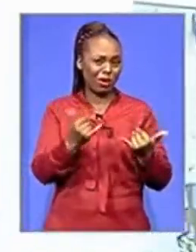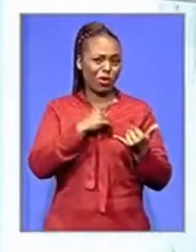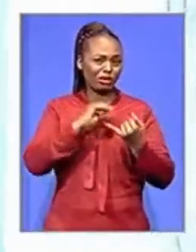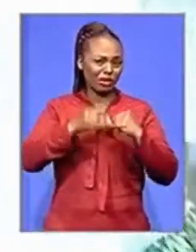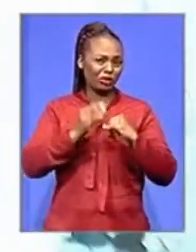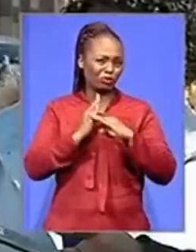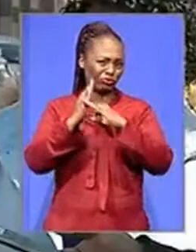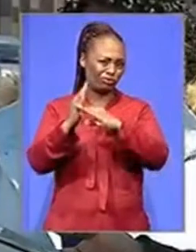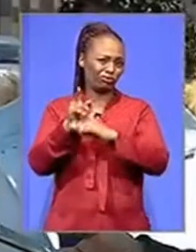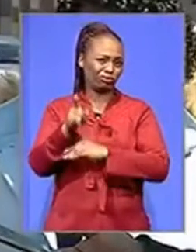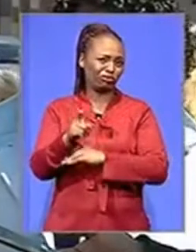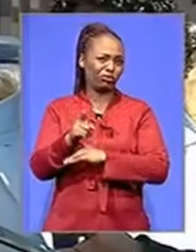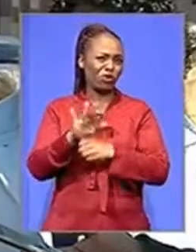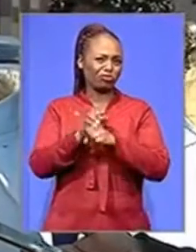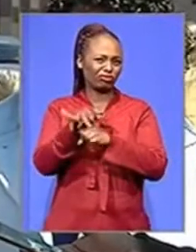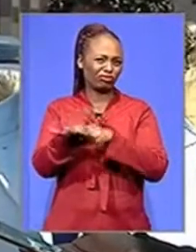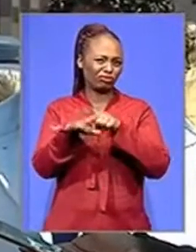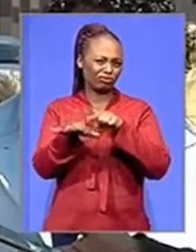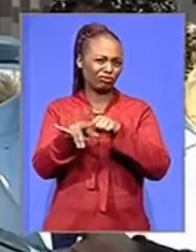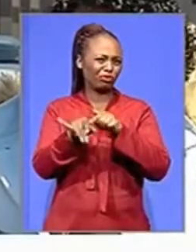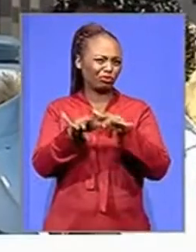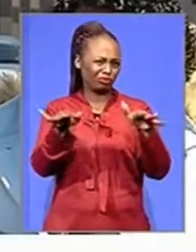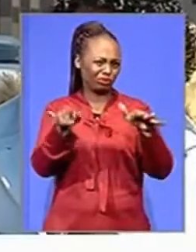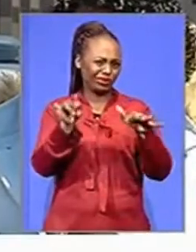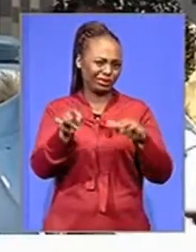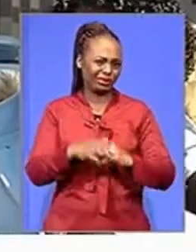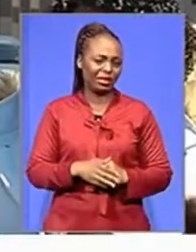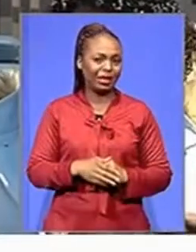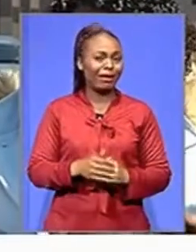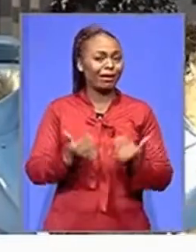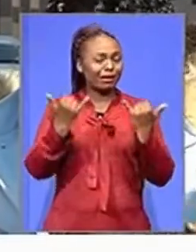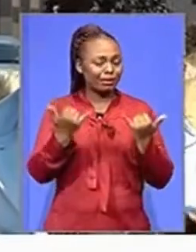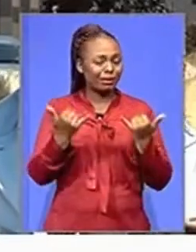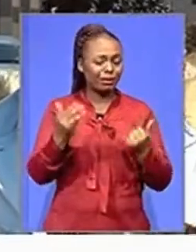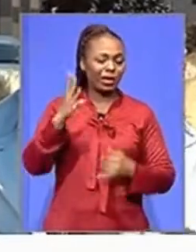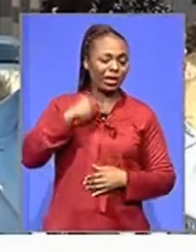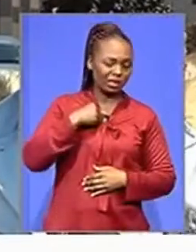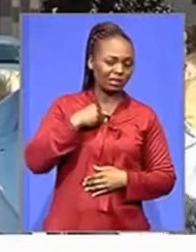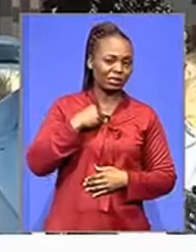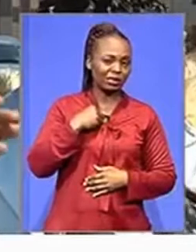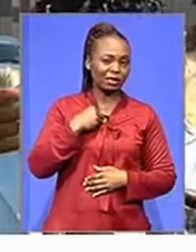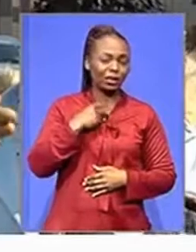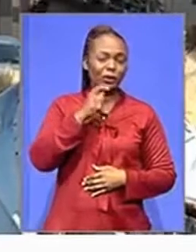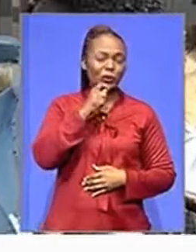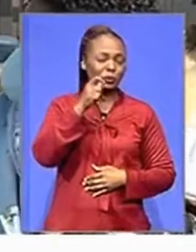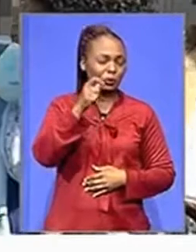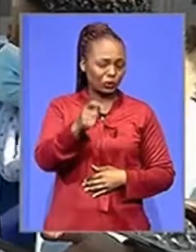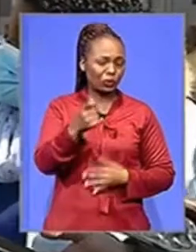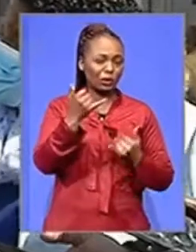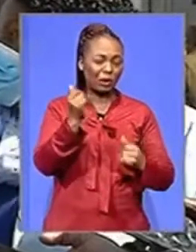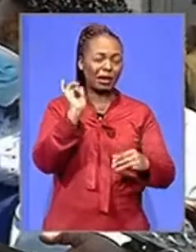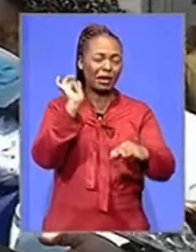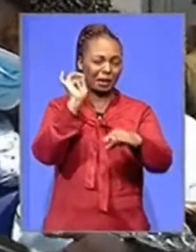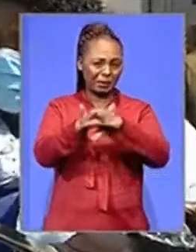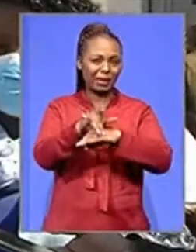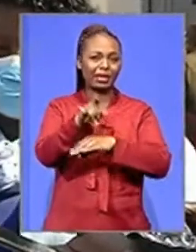twatši ye. If you ask us what we are dealing with now is really the ravaging impact of the